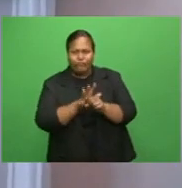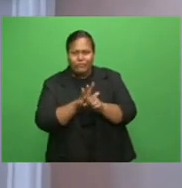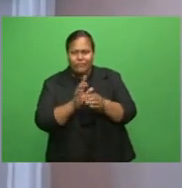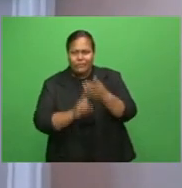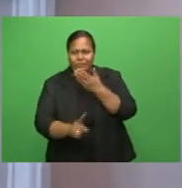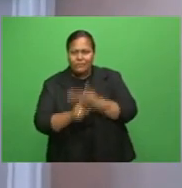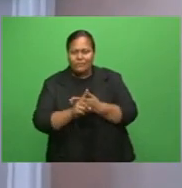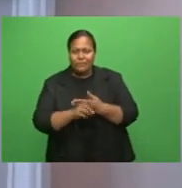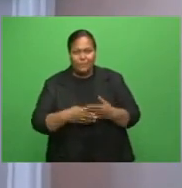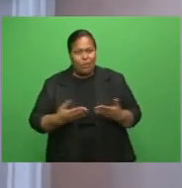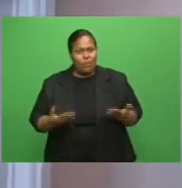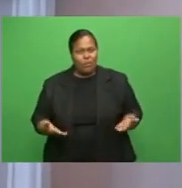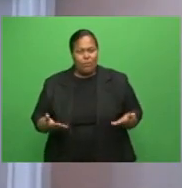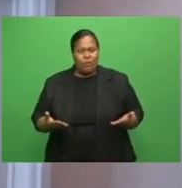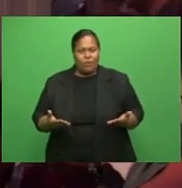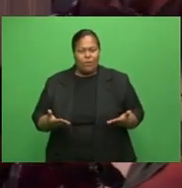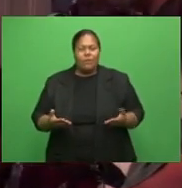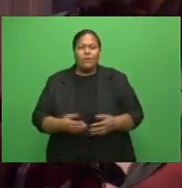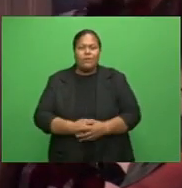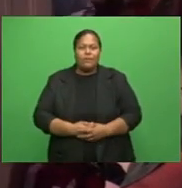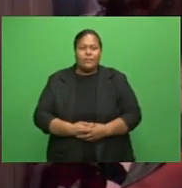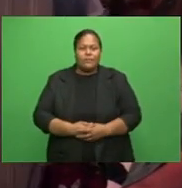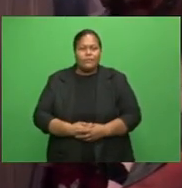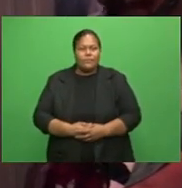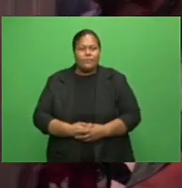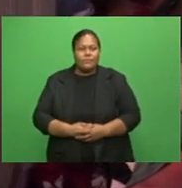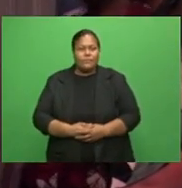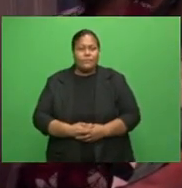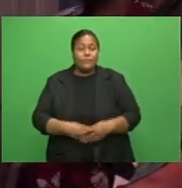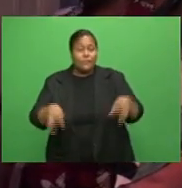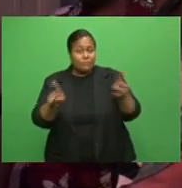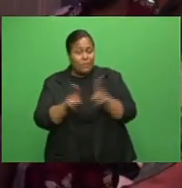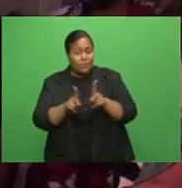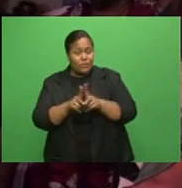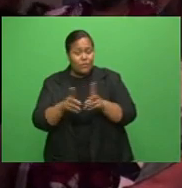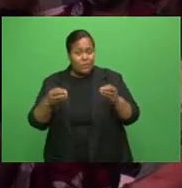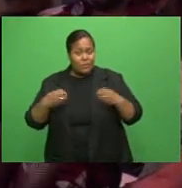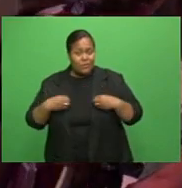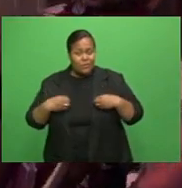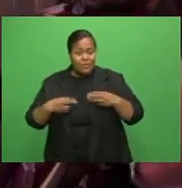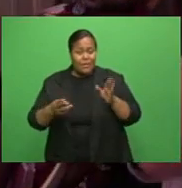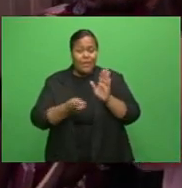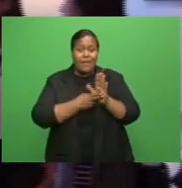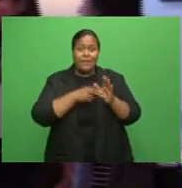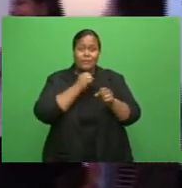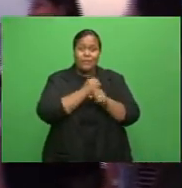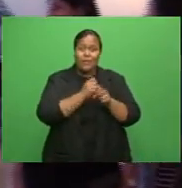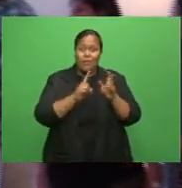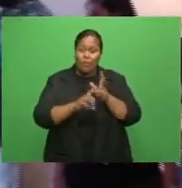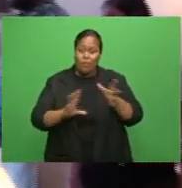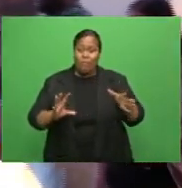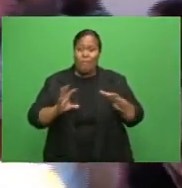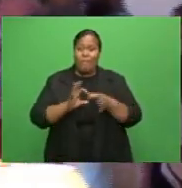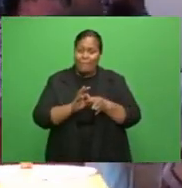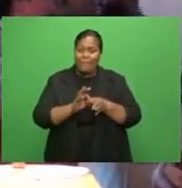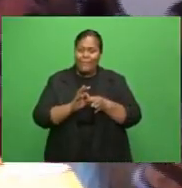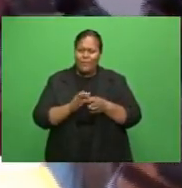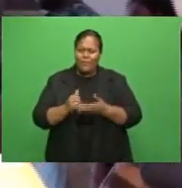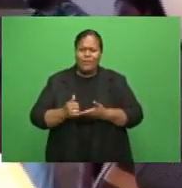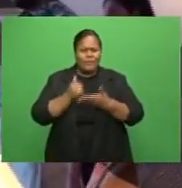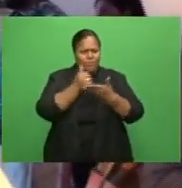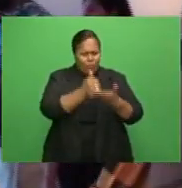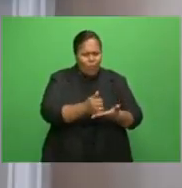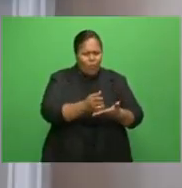times, especially with the COVID-19. He says the partnership of businesses and NGOs will assist recovery and help change